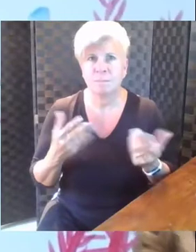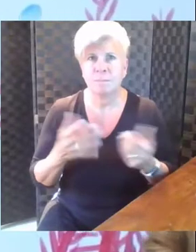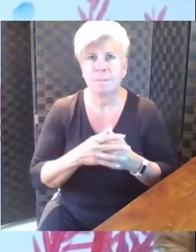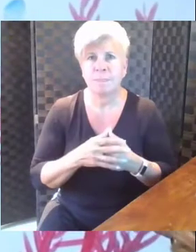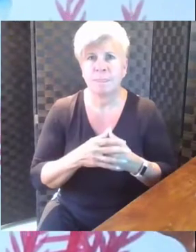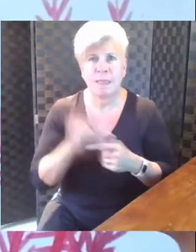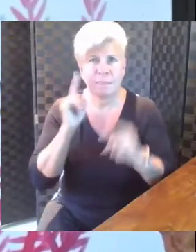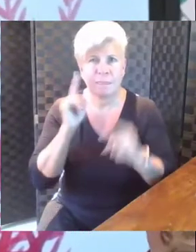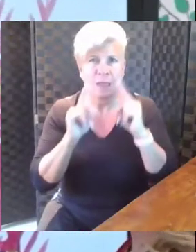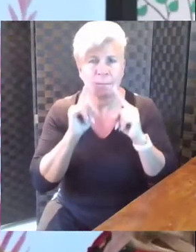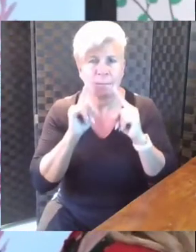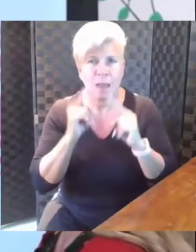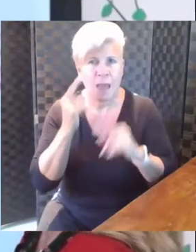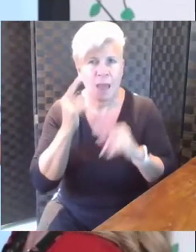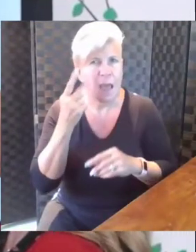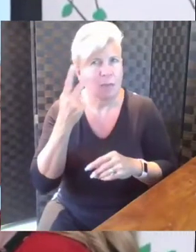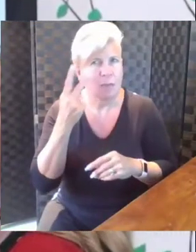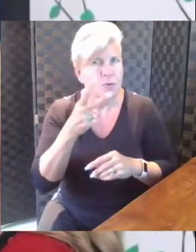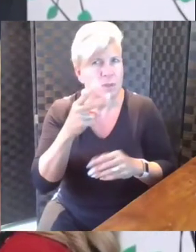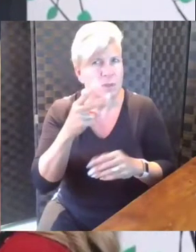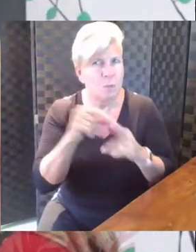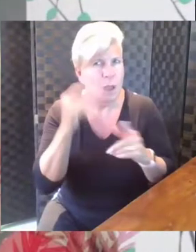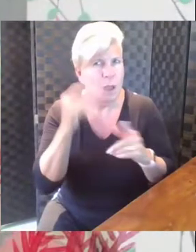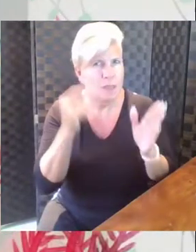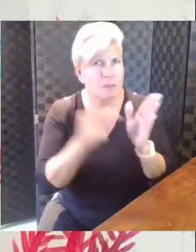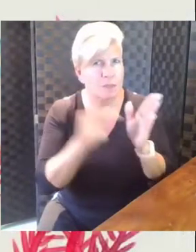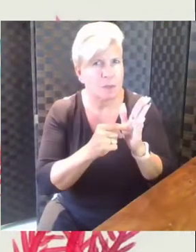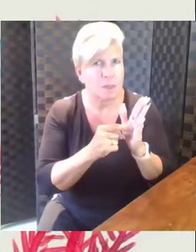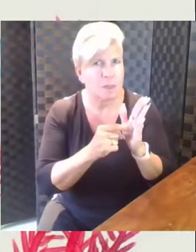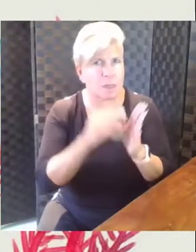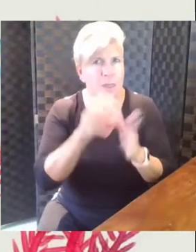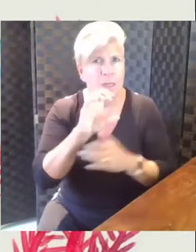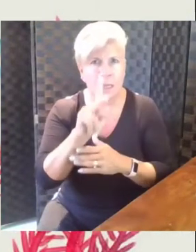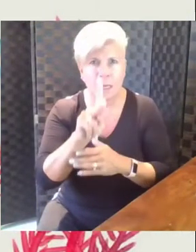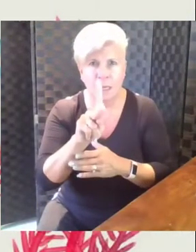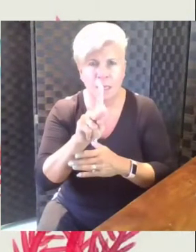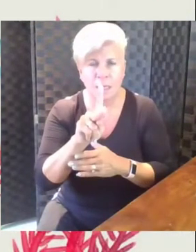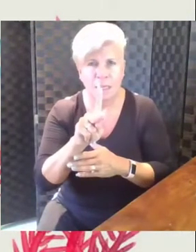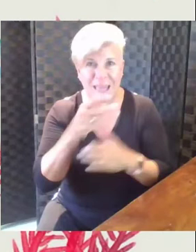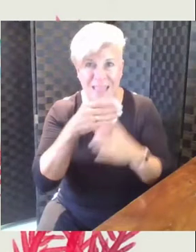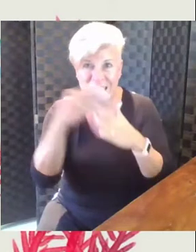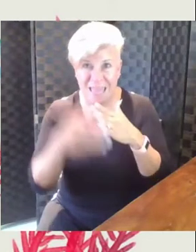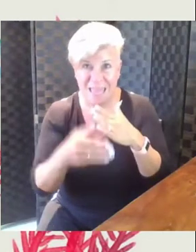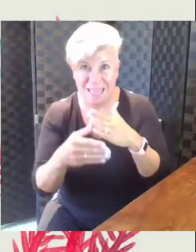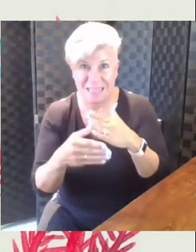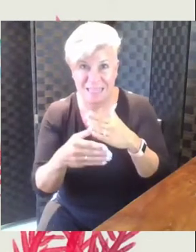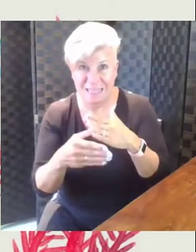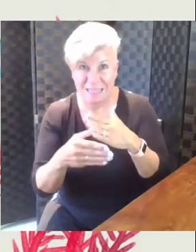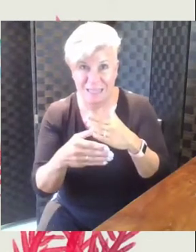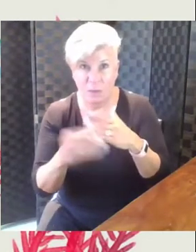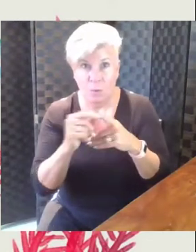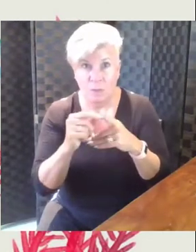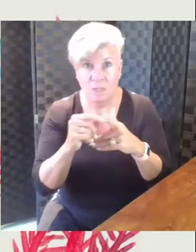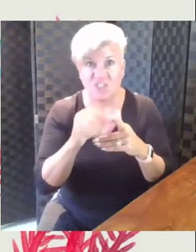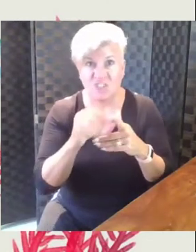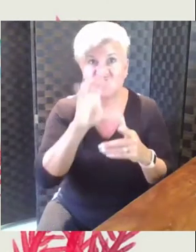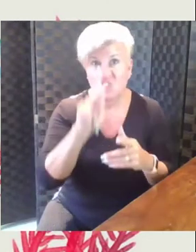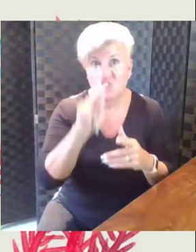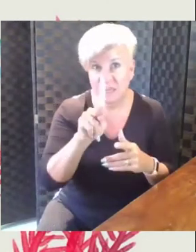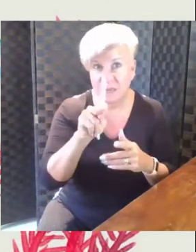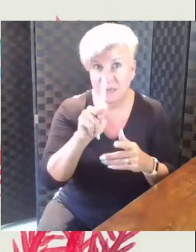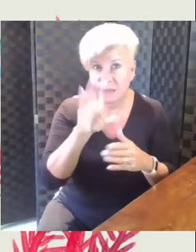Well, if I think about it and I look at my words, I notice that k sound at the end in words like